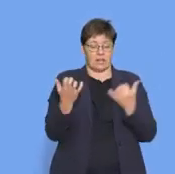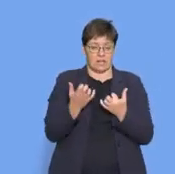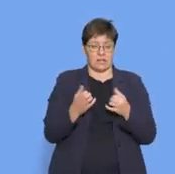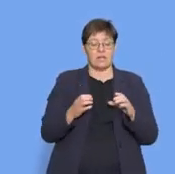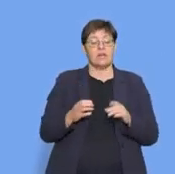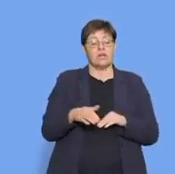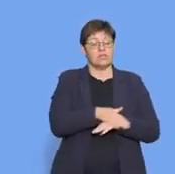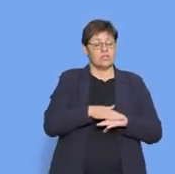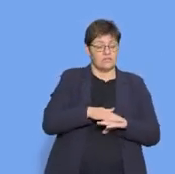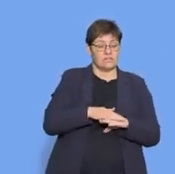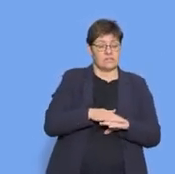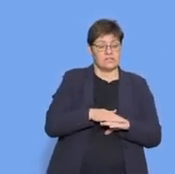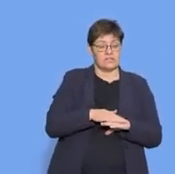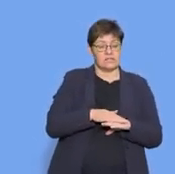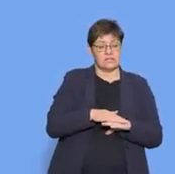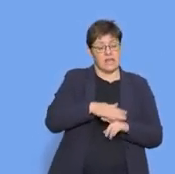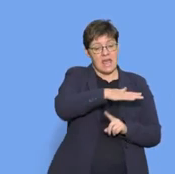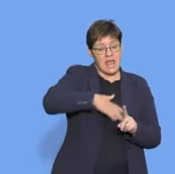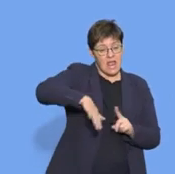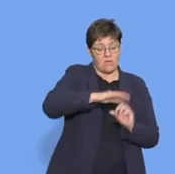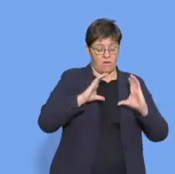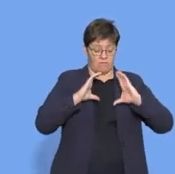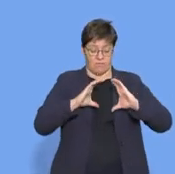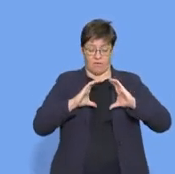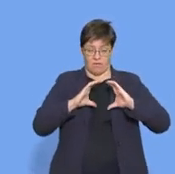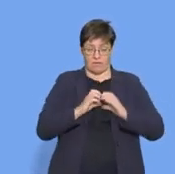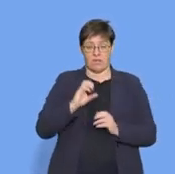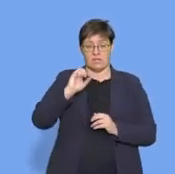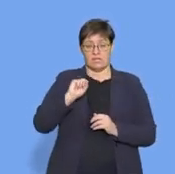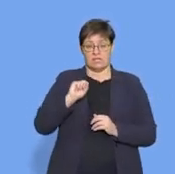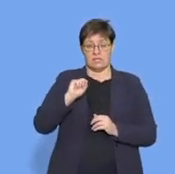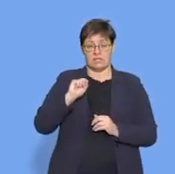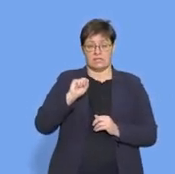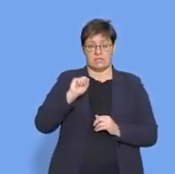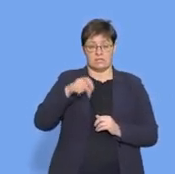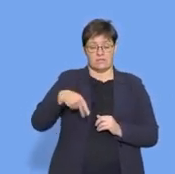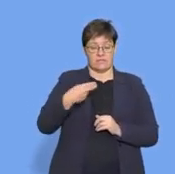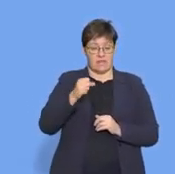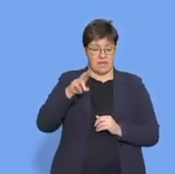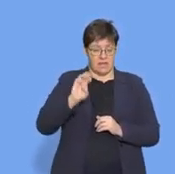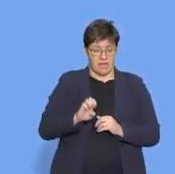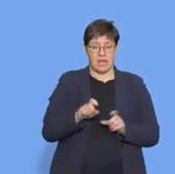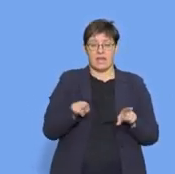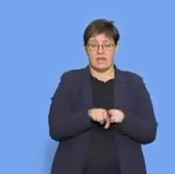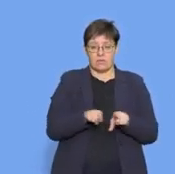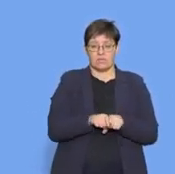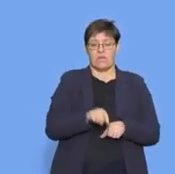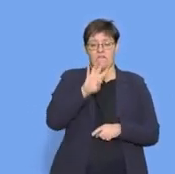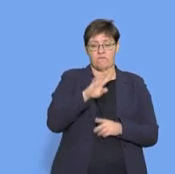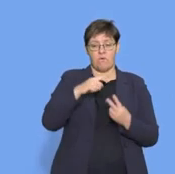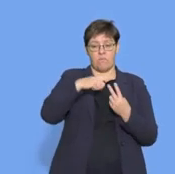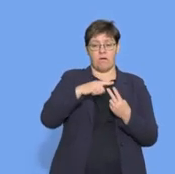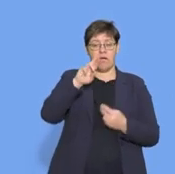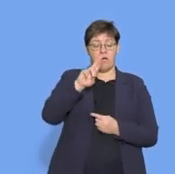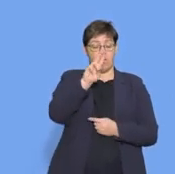also calculate the surface area of a sphere. The surface area of a sphere is equal to 4